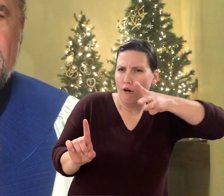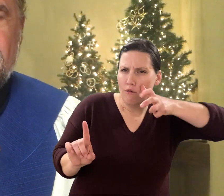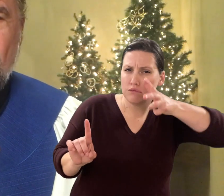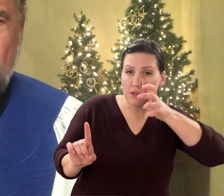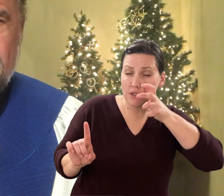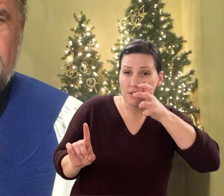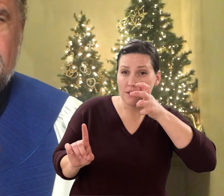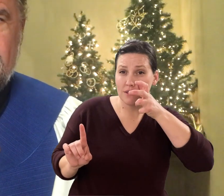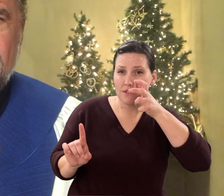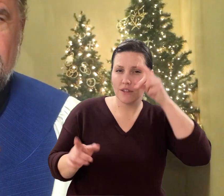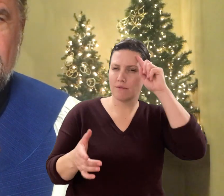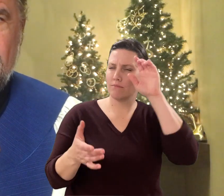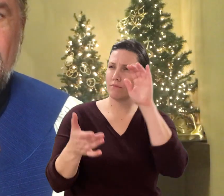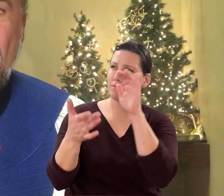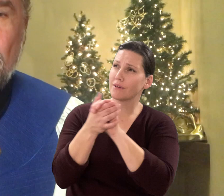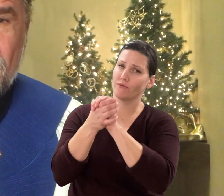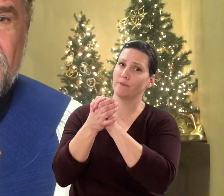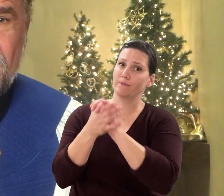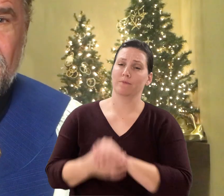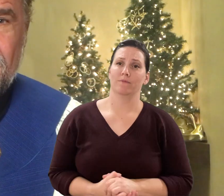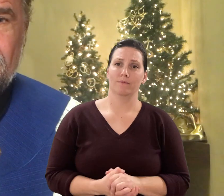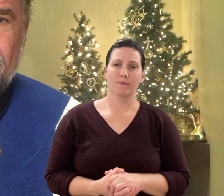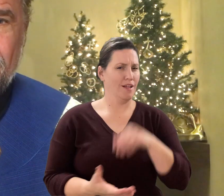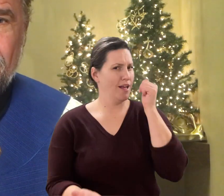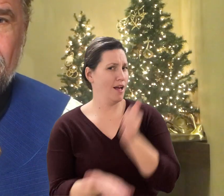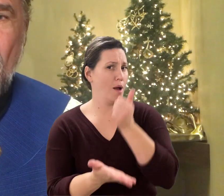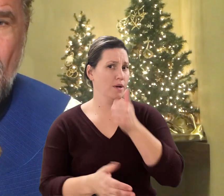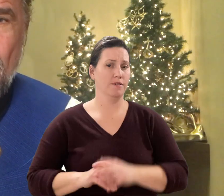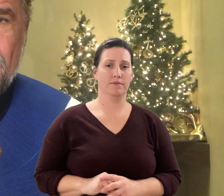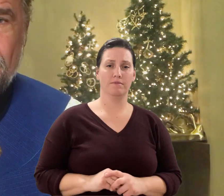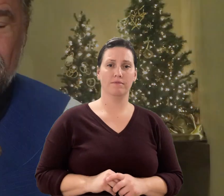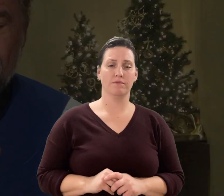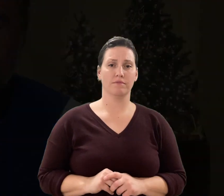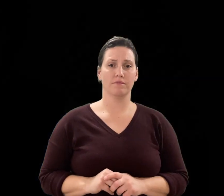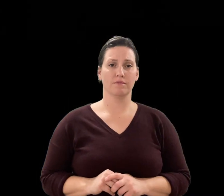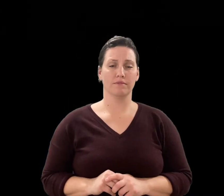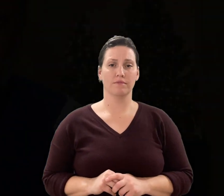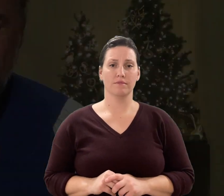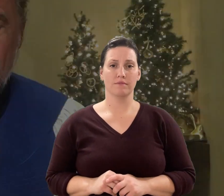Today, listen to the witnesses and believe. Amen.